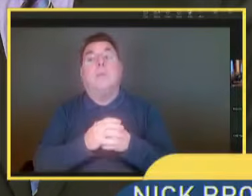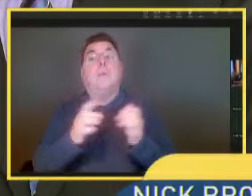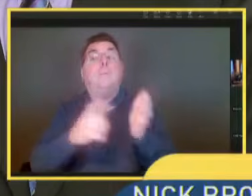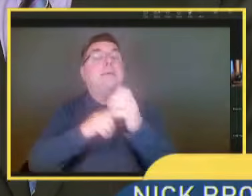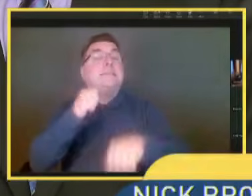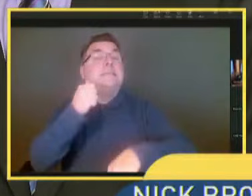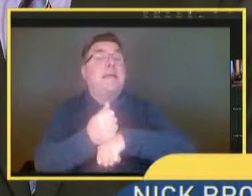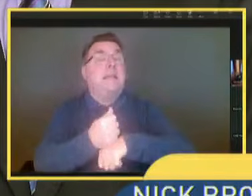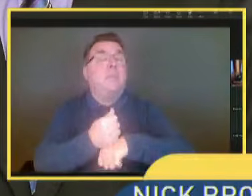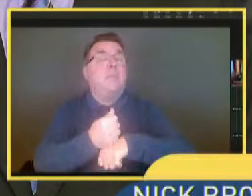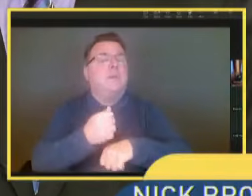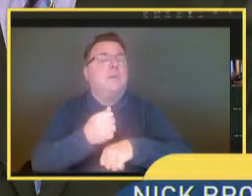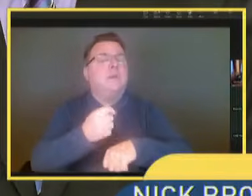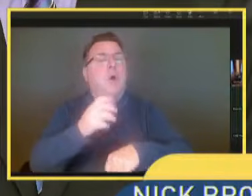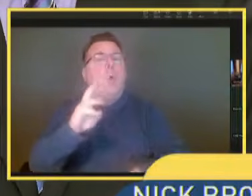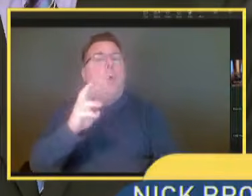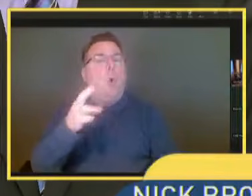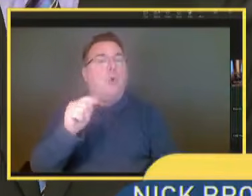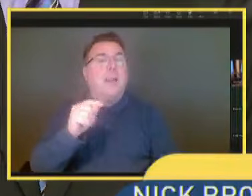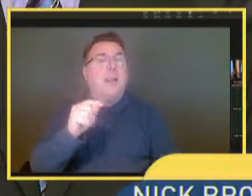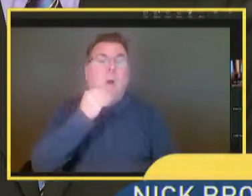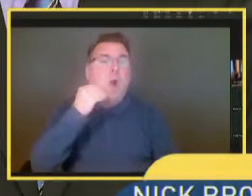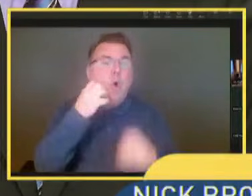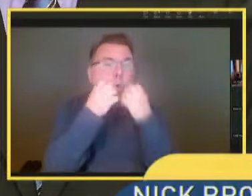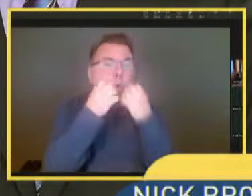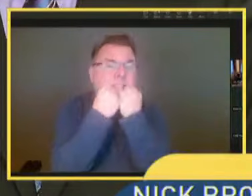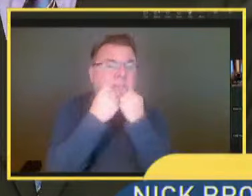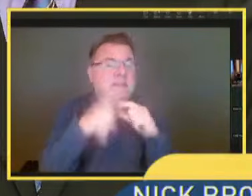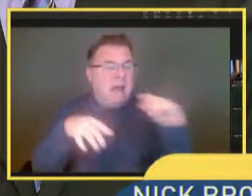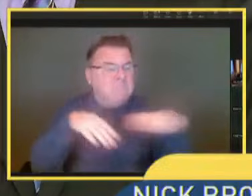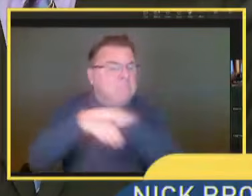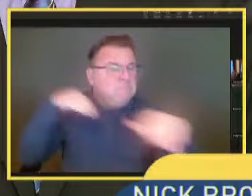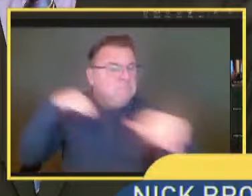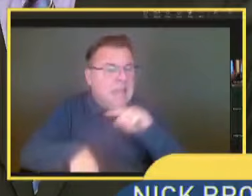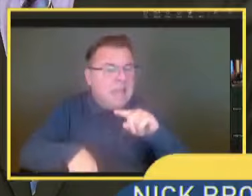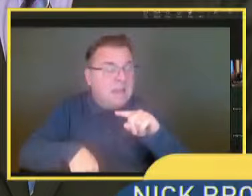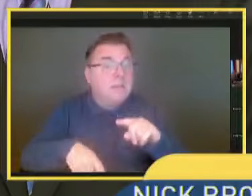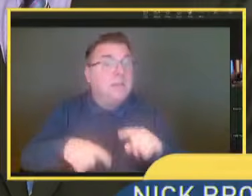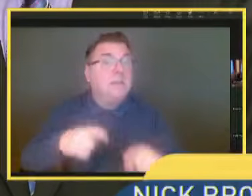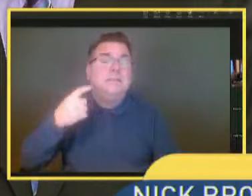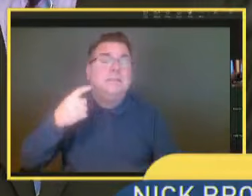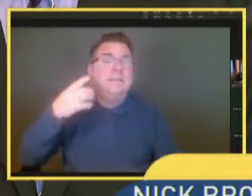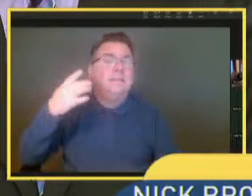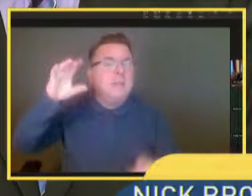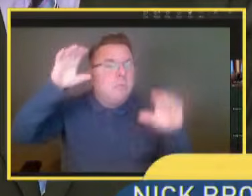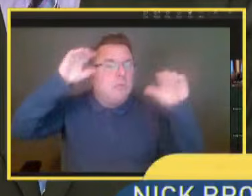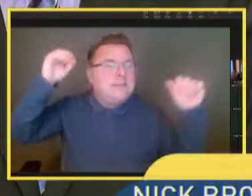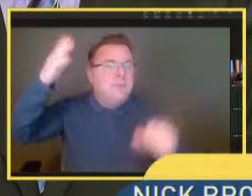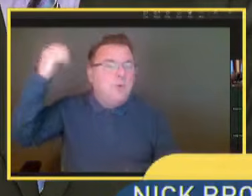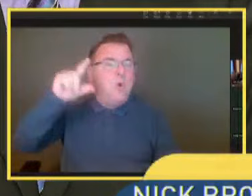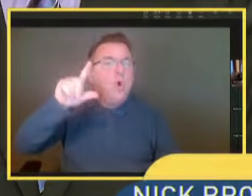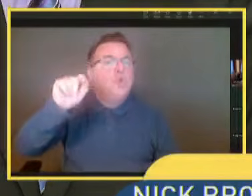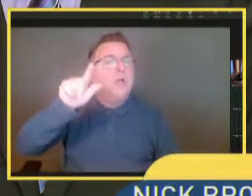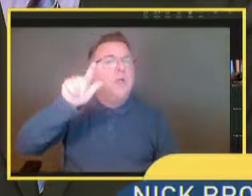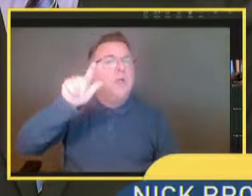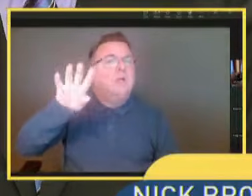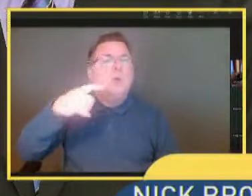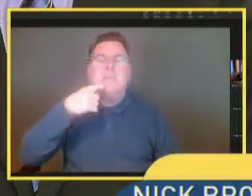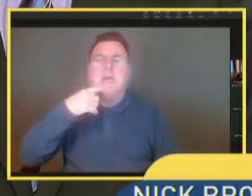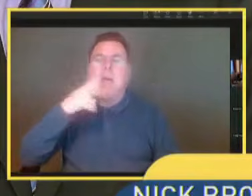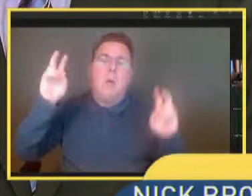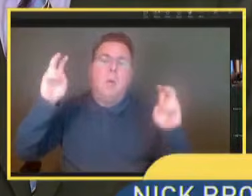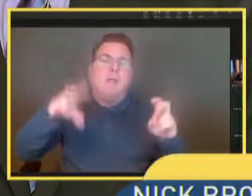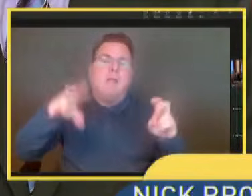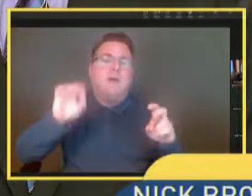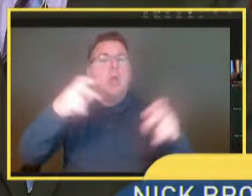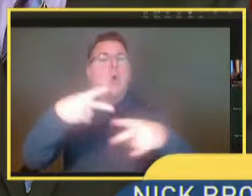sacred. The president campaigned last year, or in 2024, on targeting the worst of the worst. But there are tens